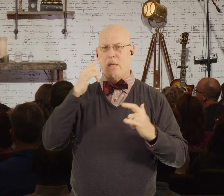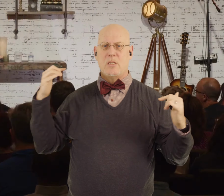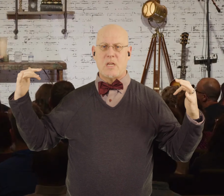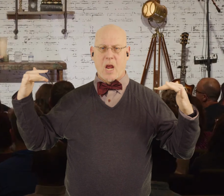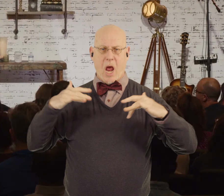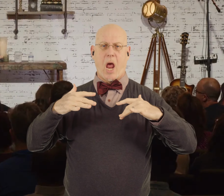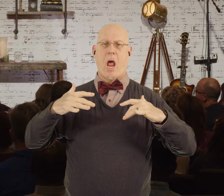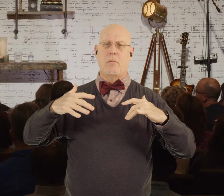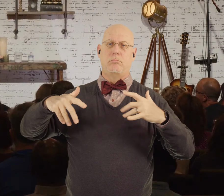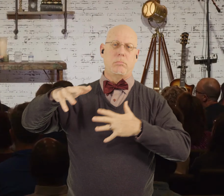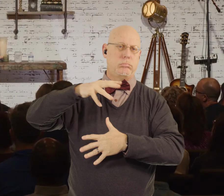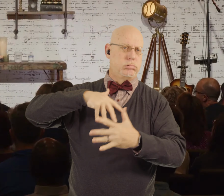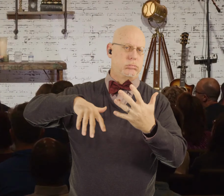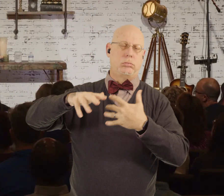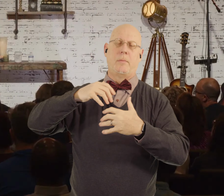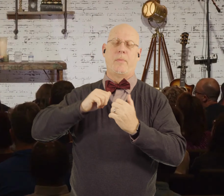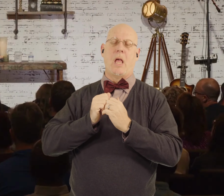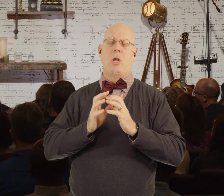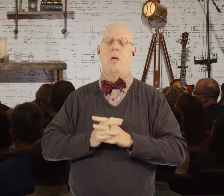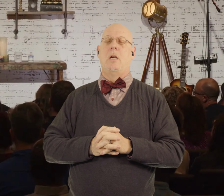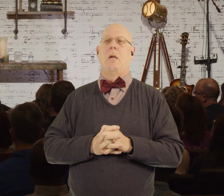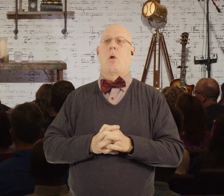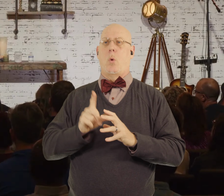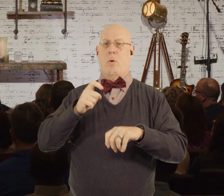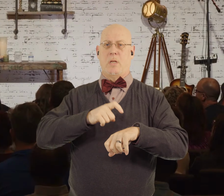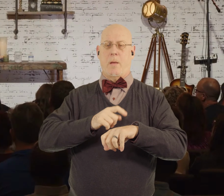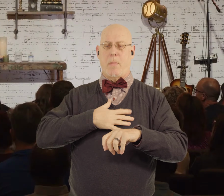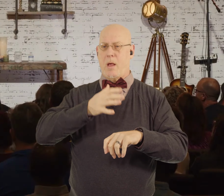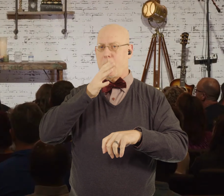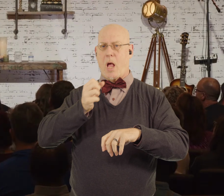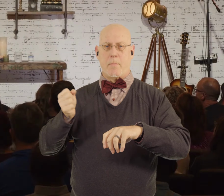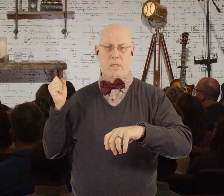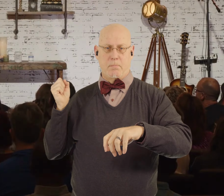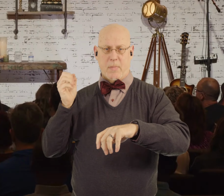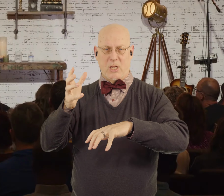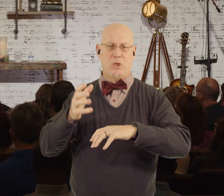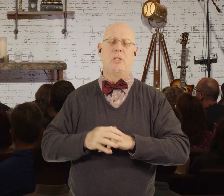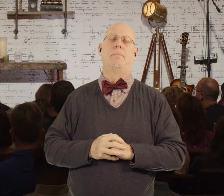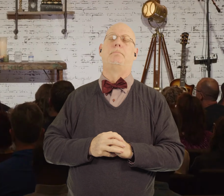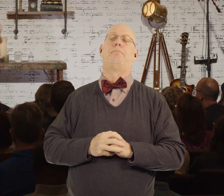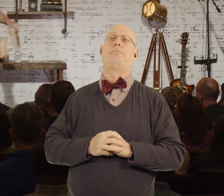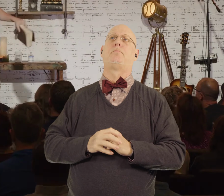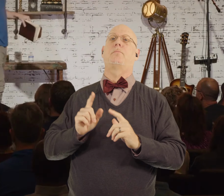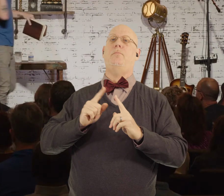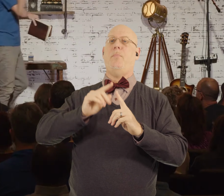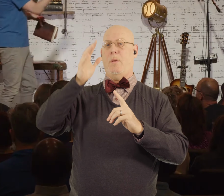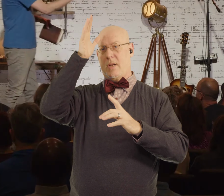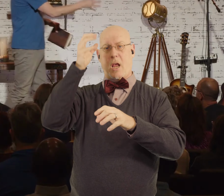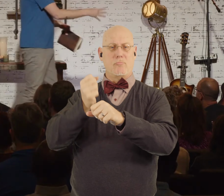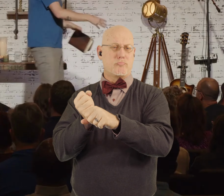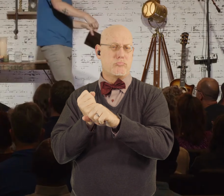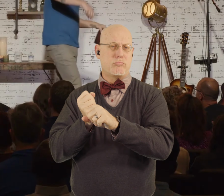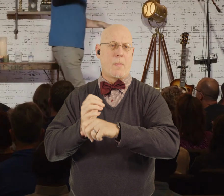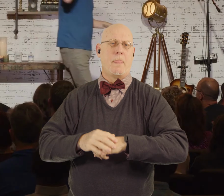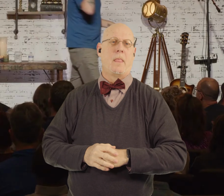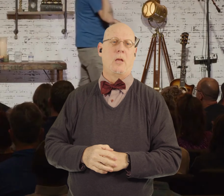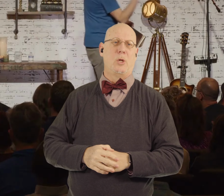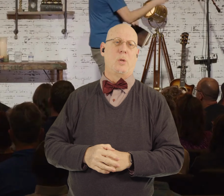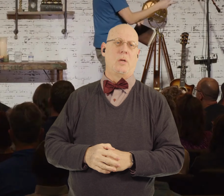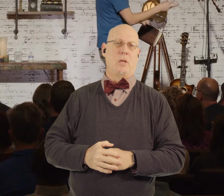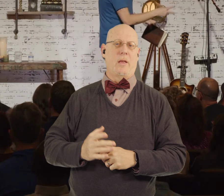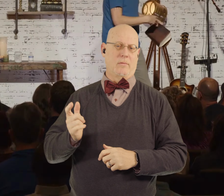my mom's team, and then the neighborhood kids would come around, and we would all play together. And so on one occasion, my mom is pitching to my